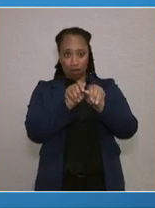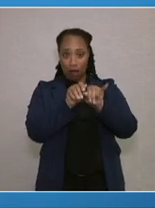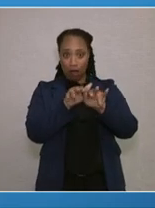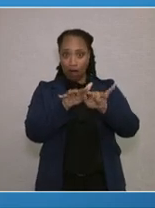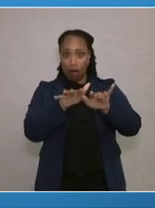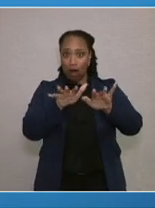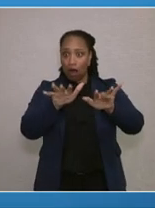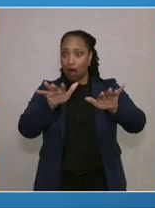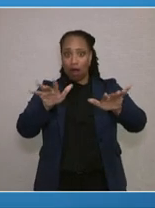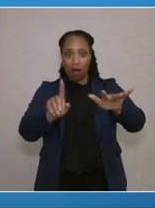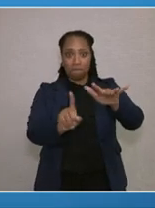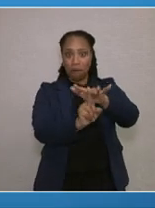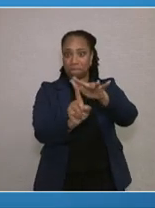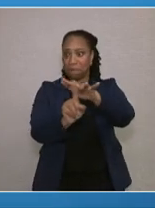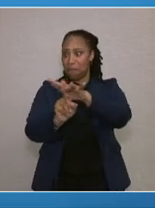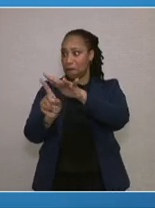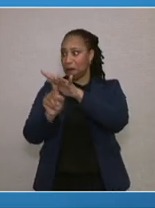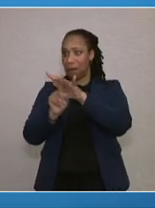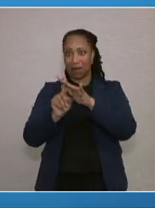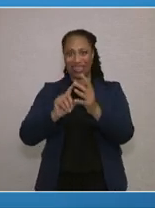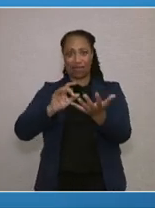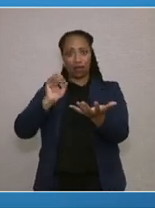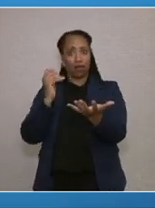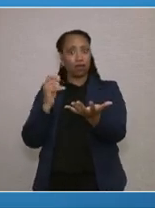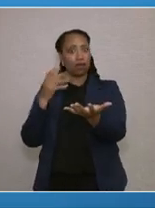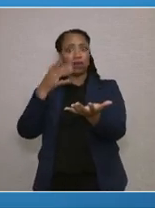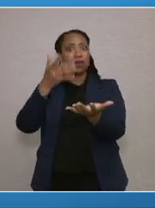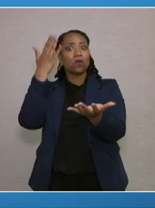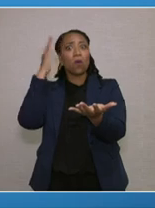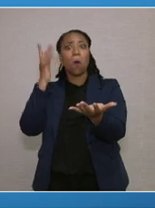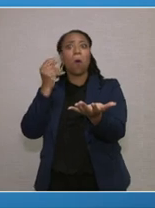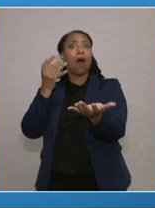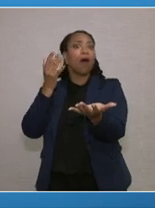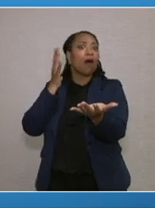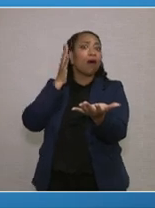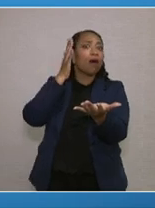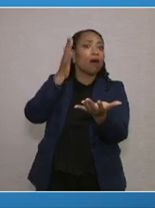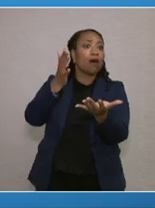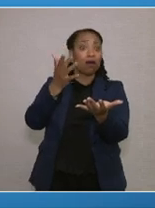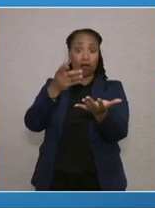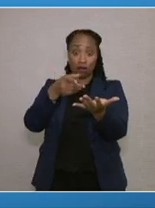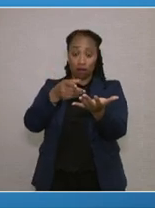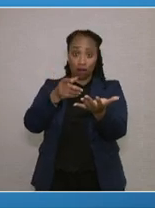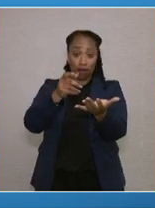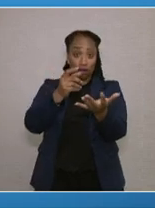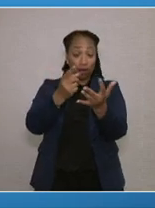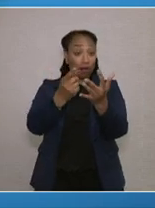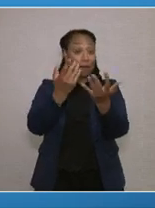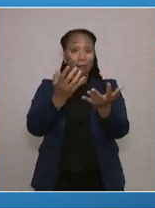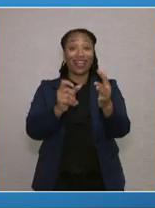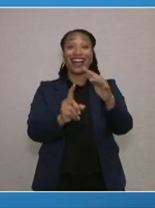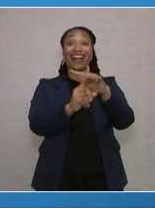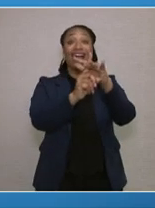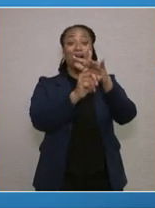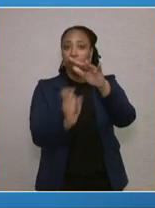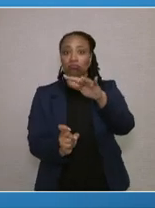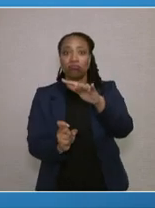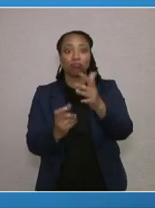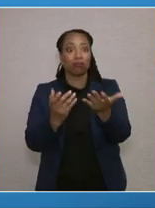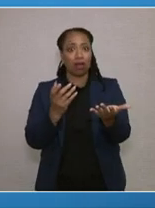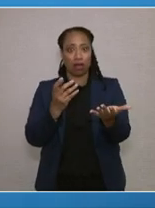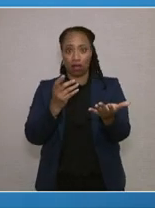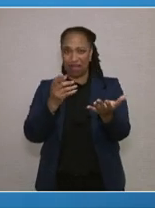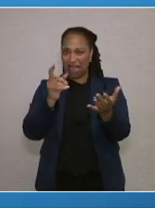soon it's going to close. So the way I live my life, I get through the window. Right? We don't want the window